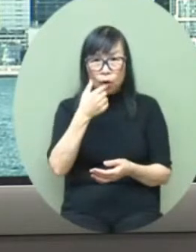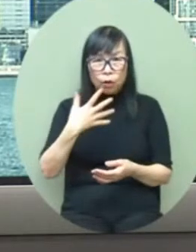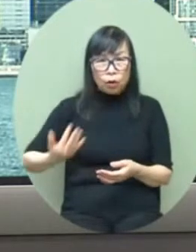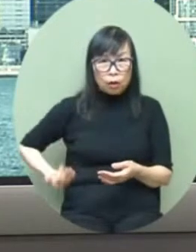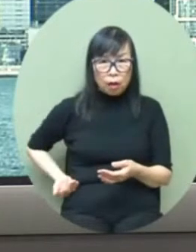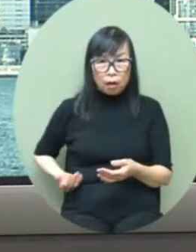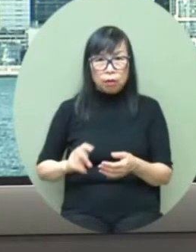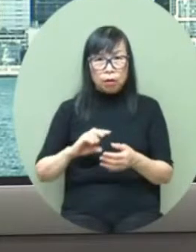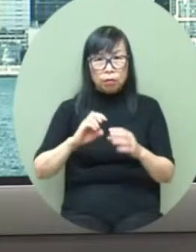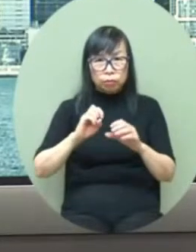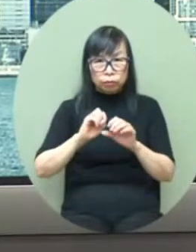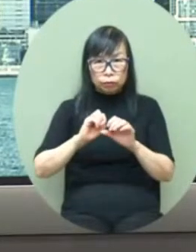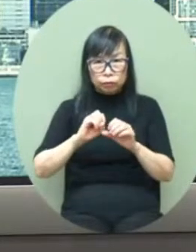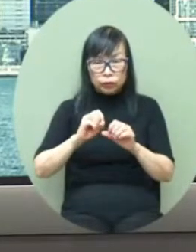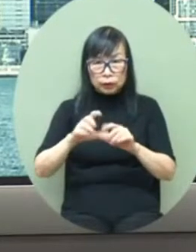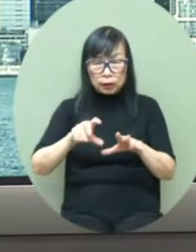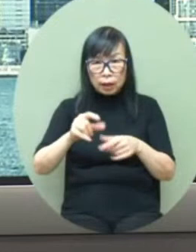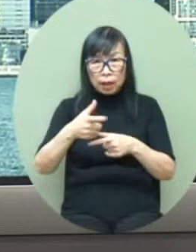by the